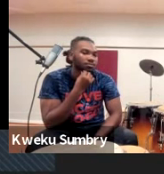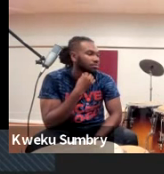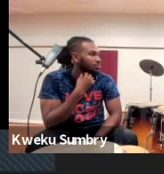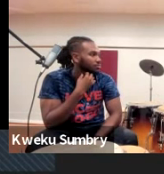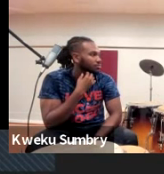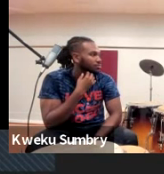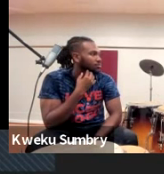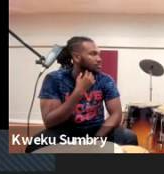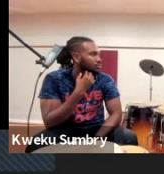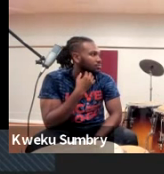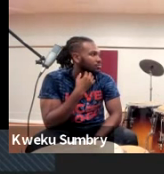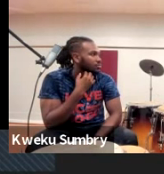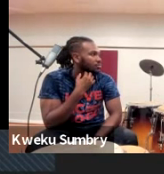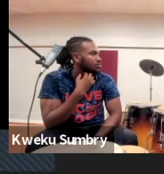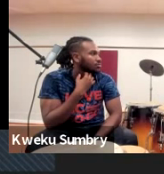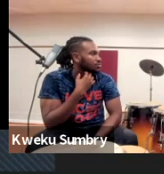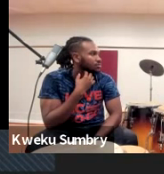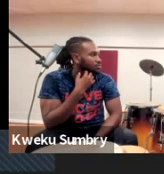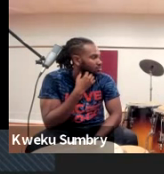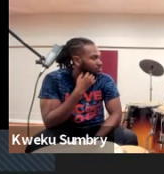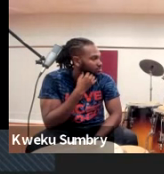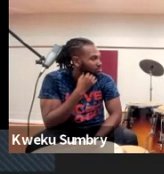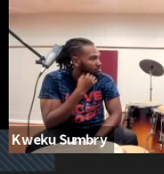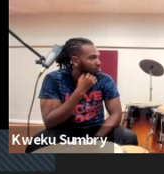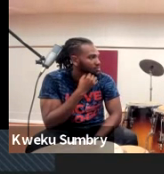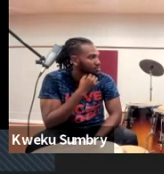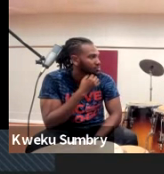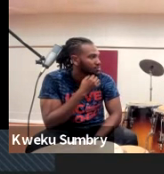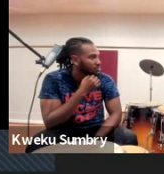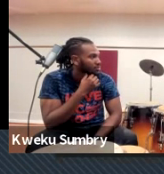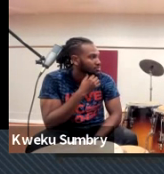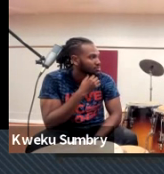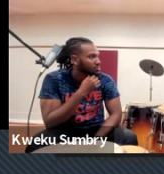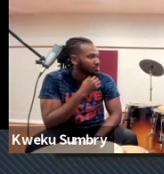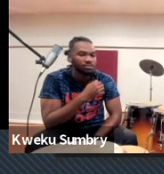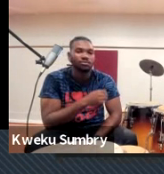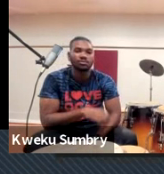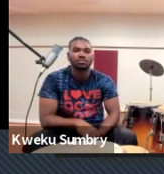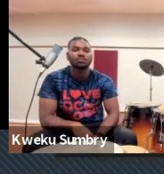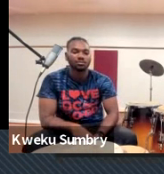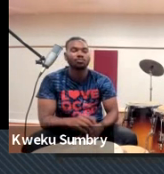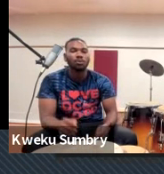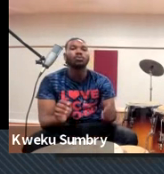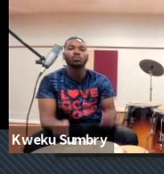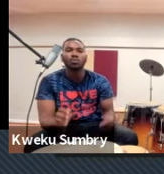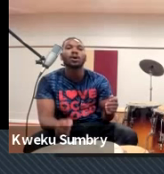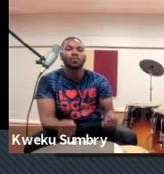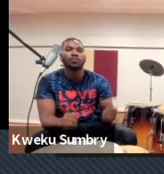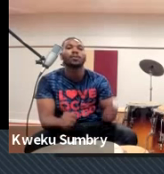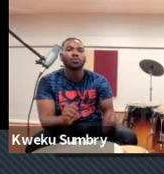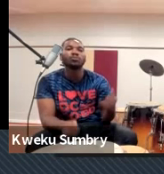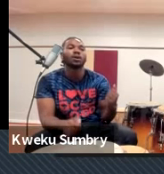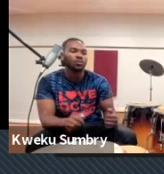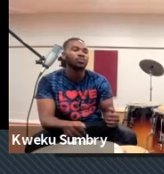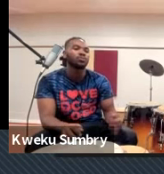contact. You know, it's really not so much of a swing, it's more of a digital direct tick, tick, tick, boom, boom, tick, boom,